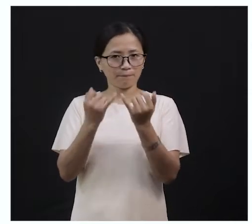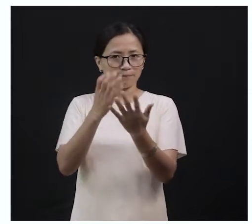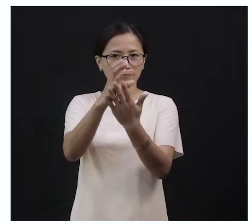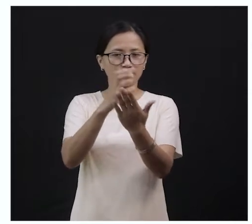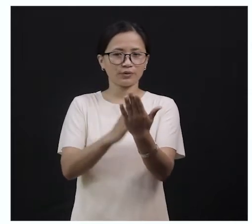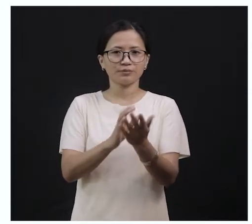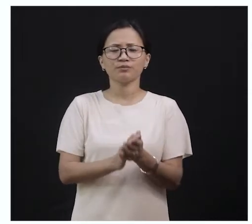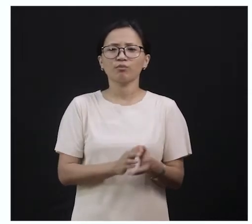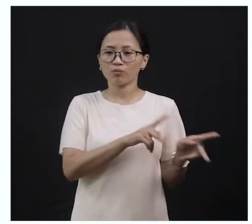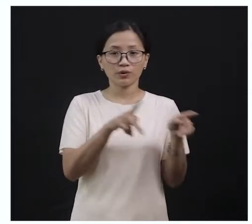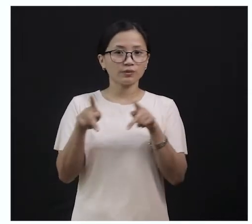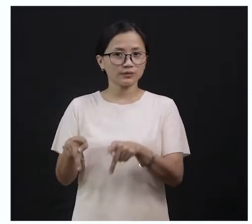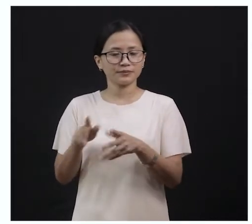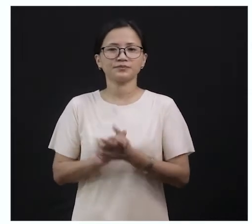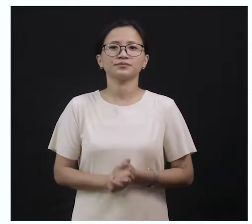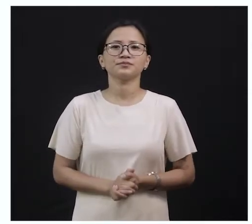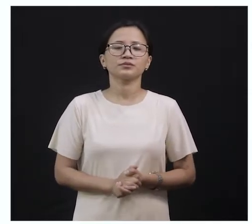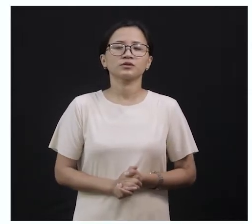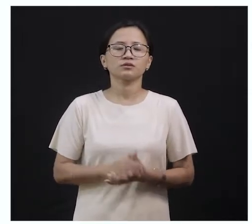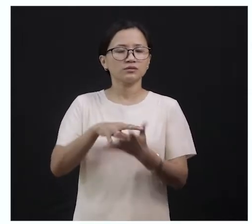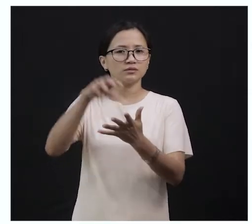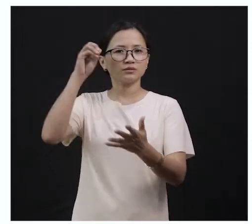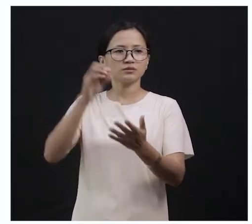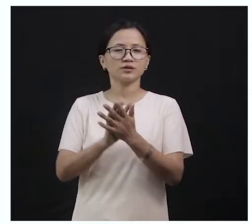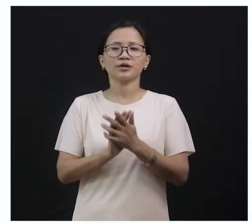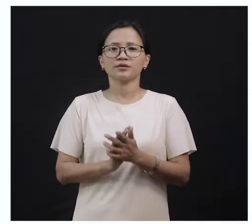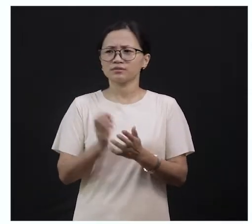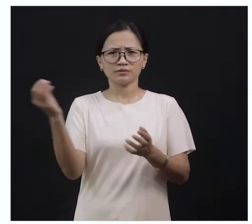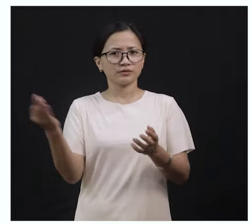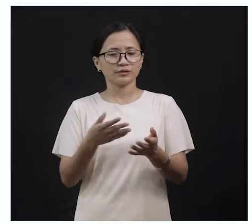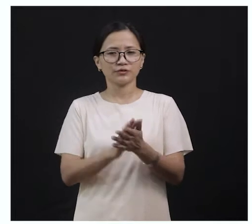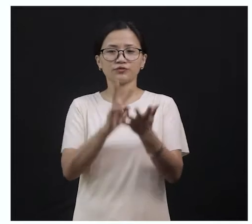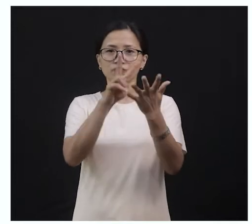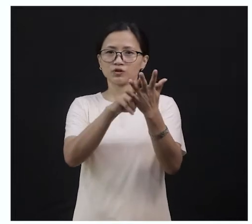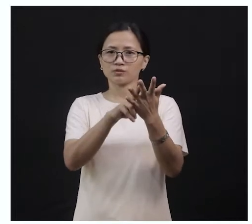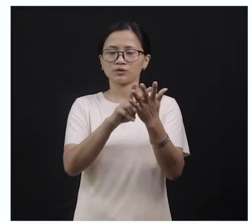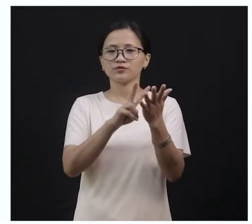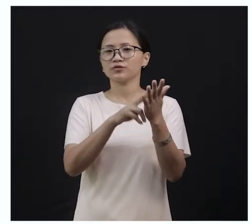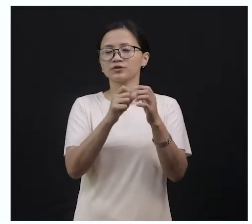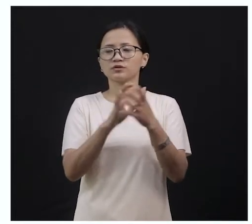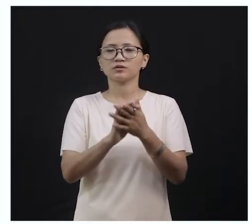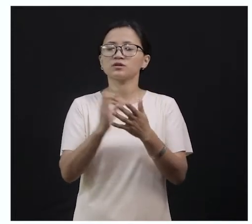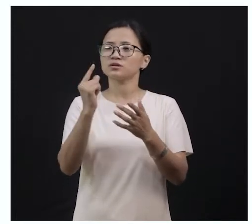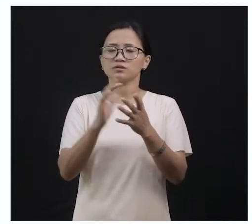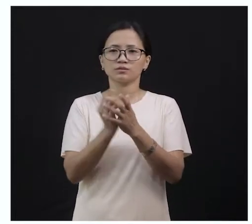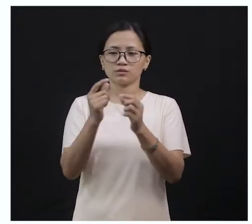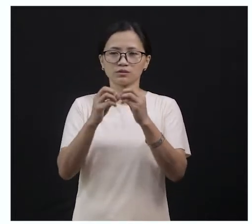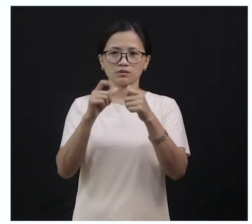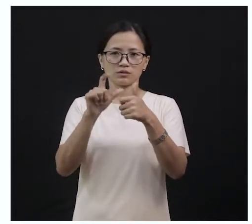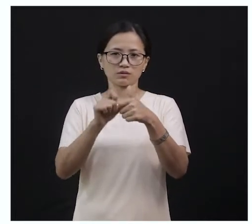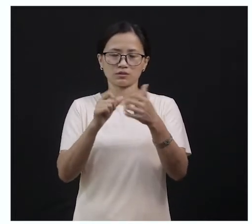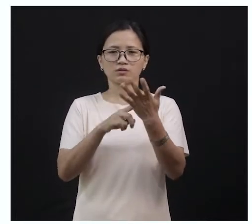learn new vocabulary. Okay, and we will also understand the message of the poem, okay, what the